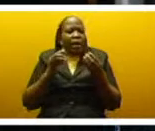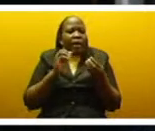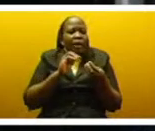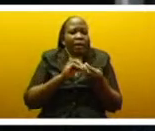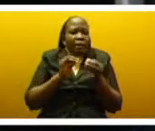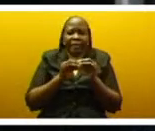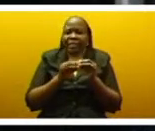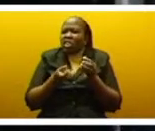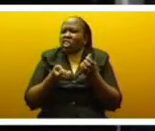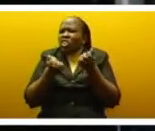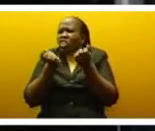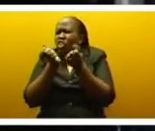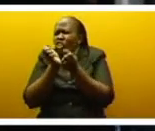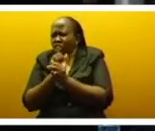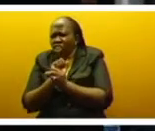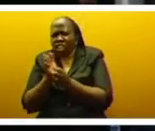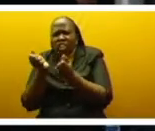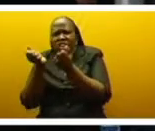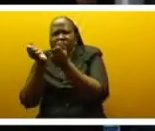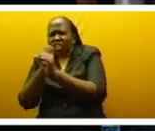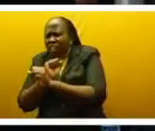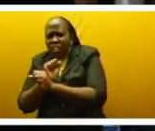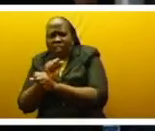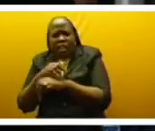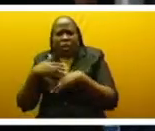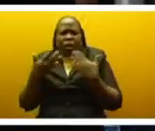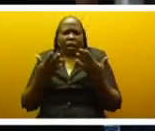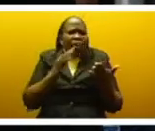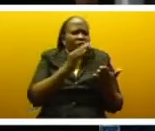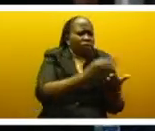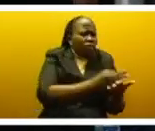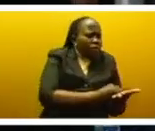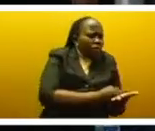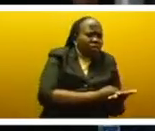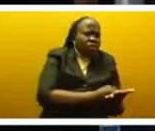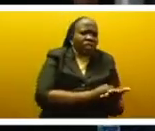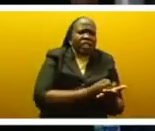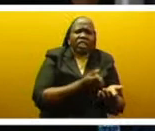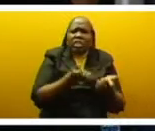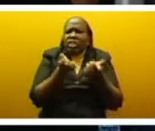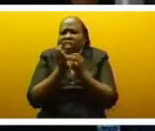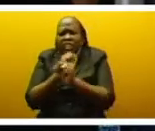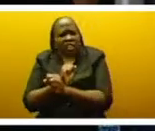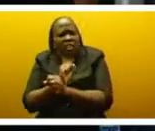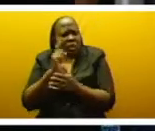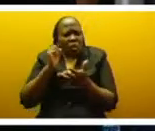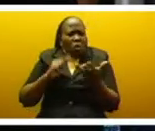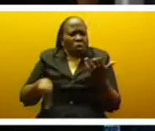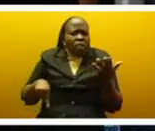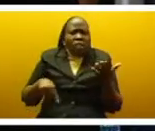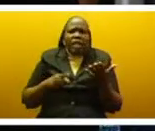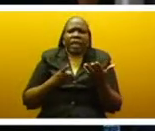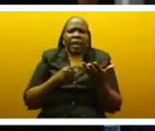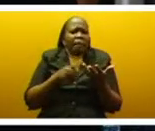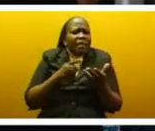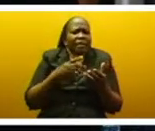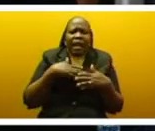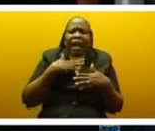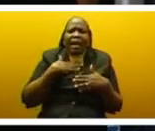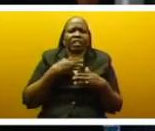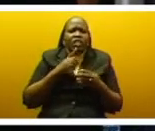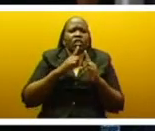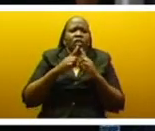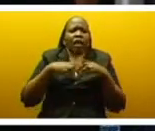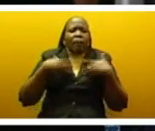adulterated, where the forms are so compromised, what numbers are we talking about? Numbers that